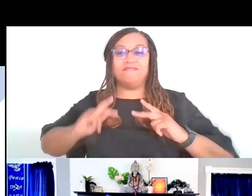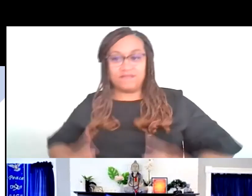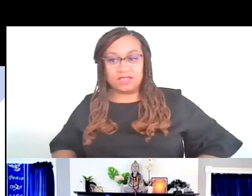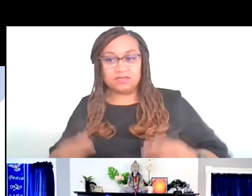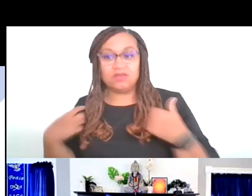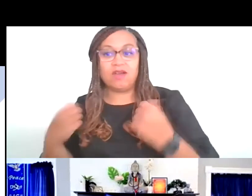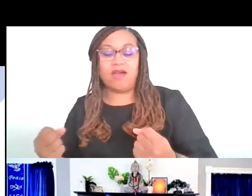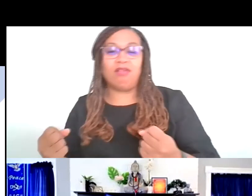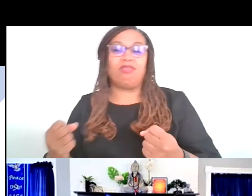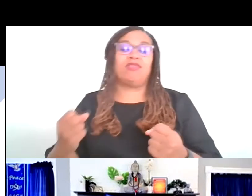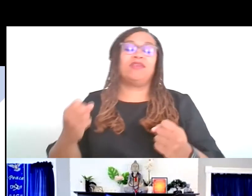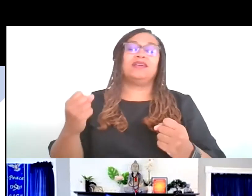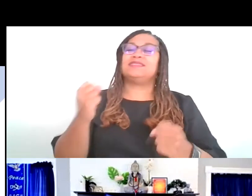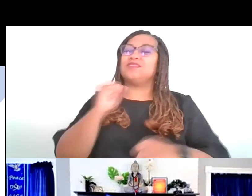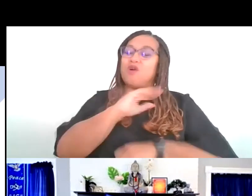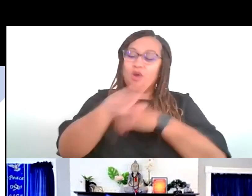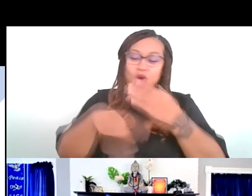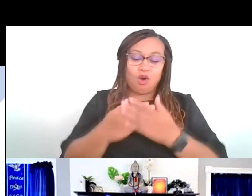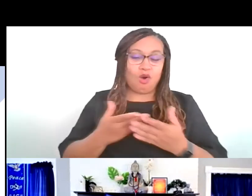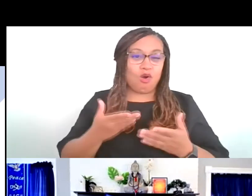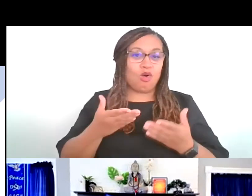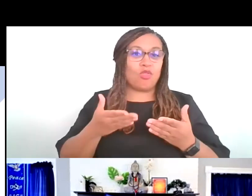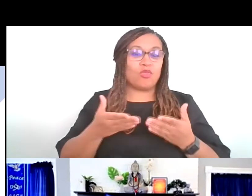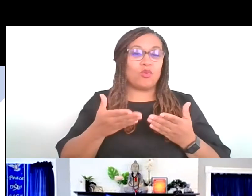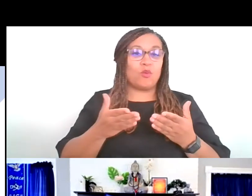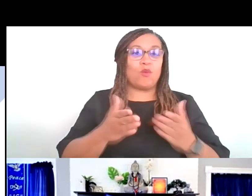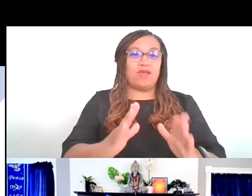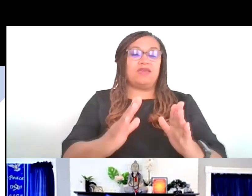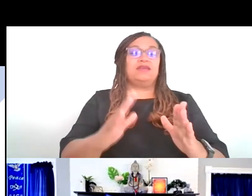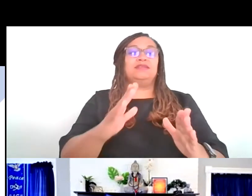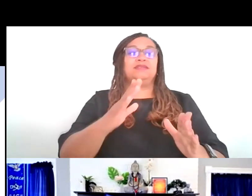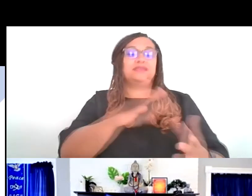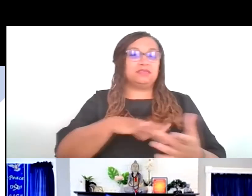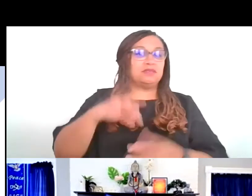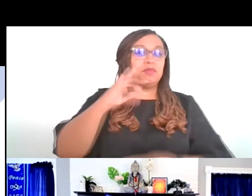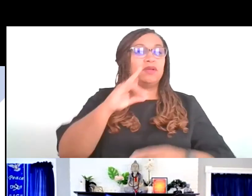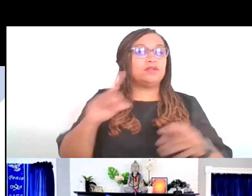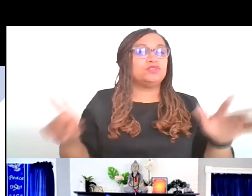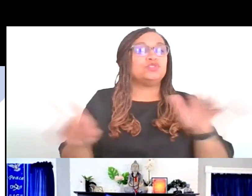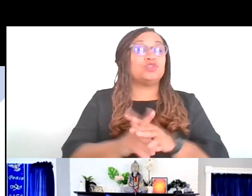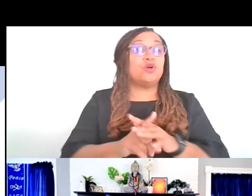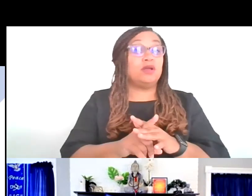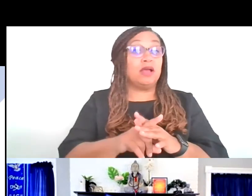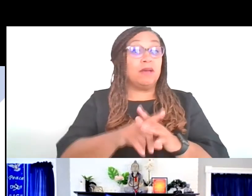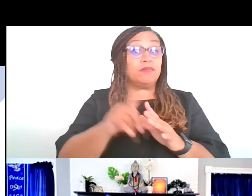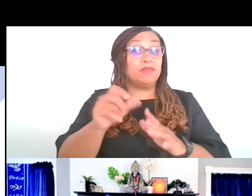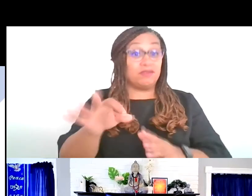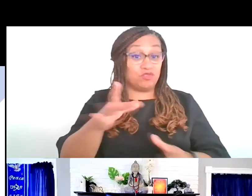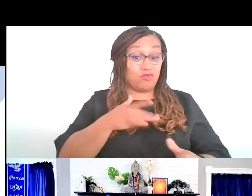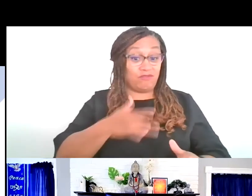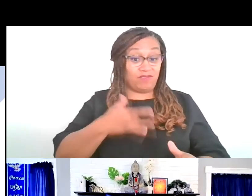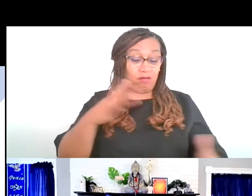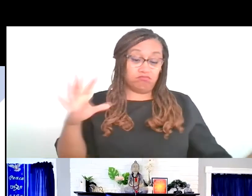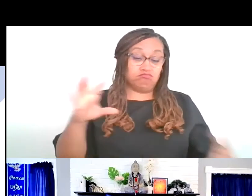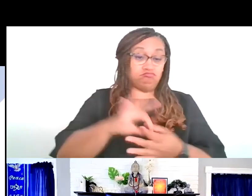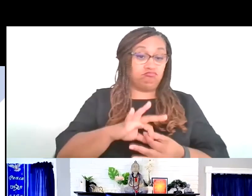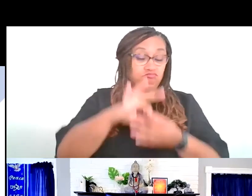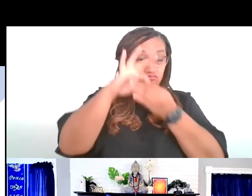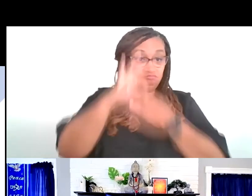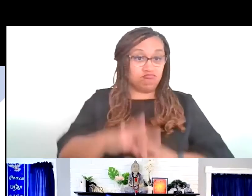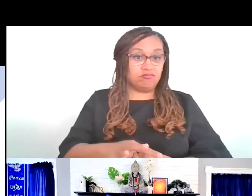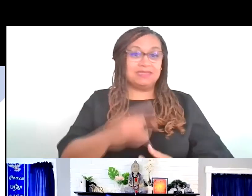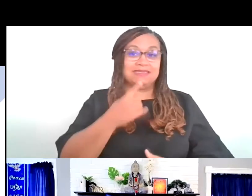is showing up as us. If you are feeling in alignment with that, then say with me, I